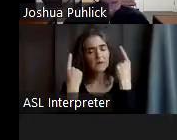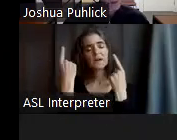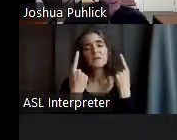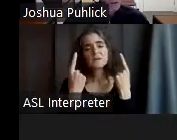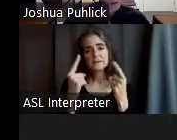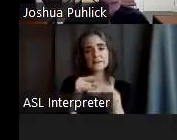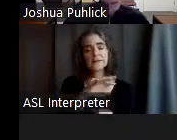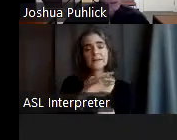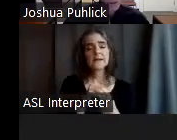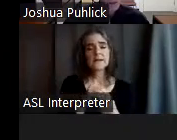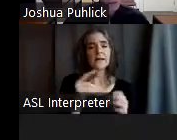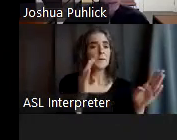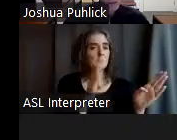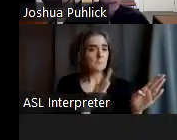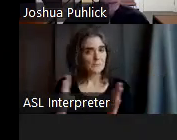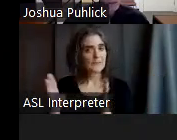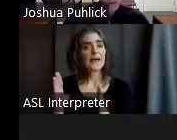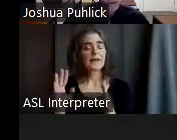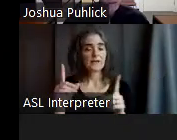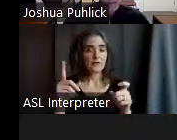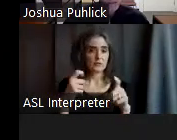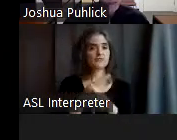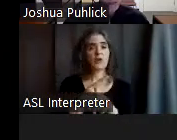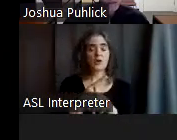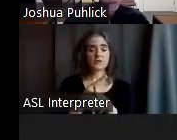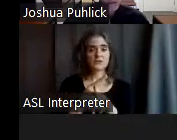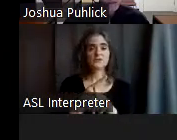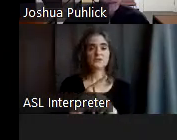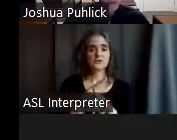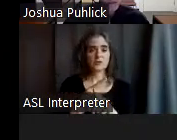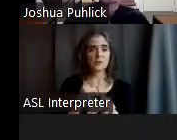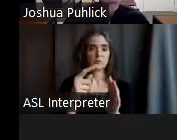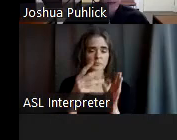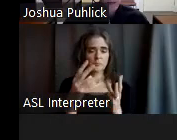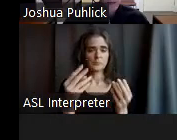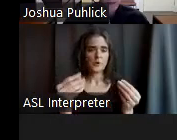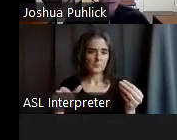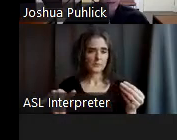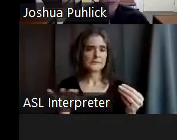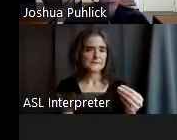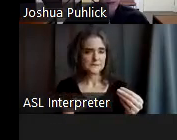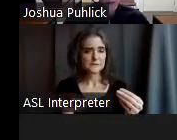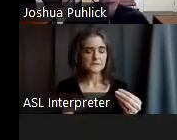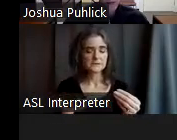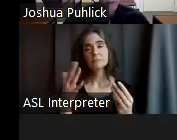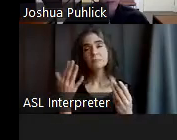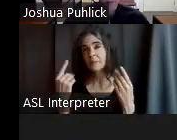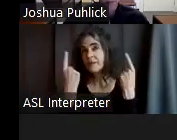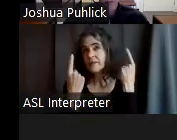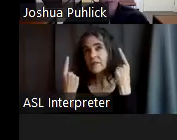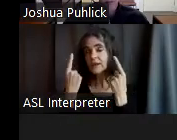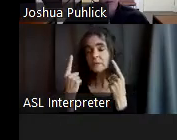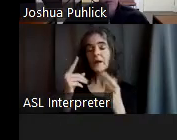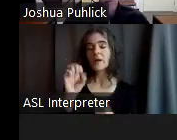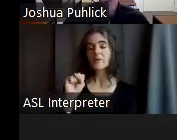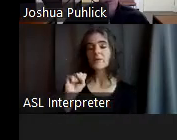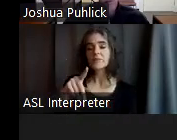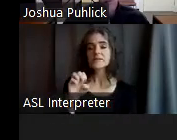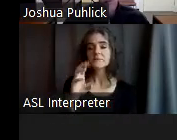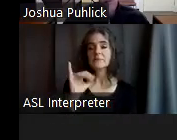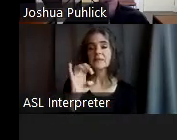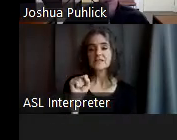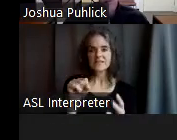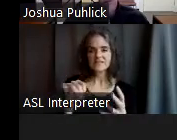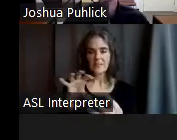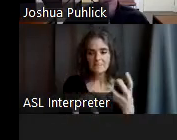your planning across properties. And then, yeah, like I said, thinking about the species mixture could be